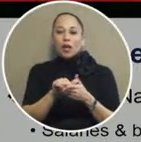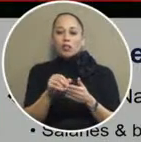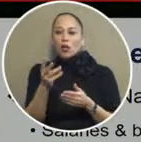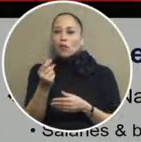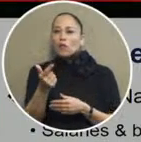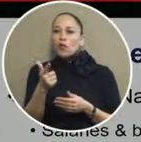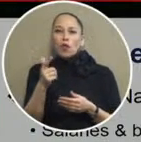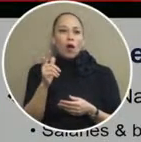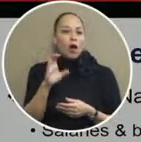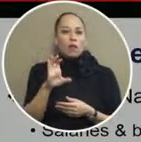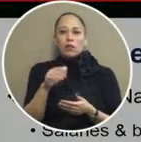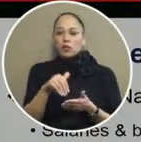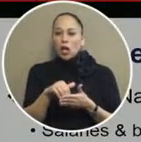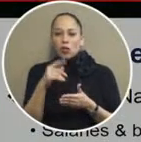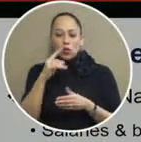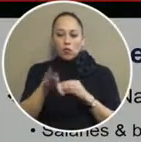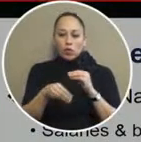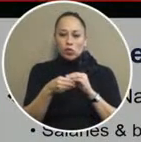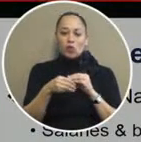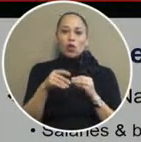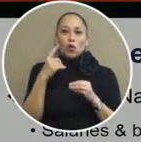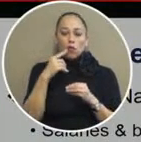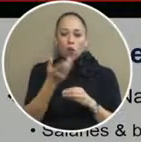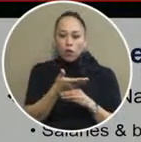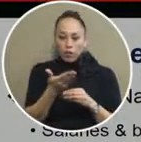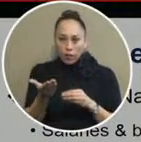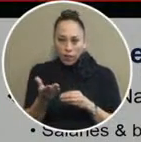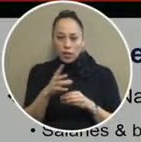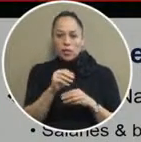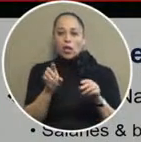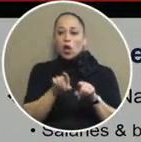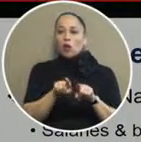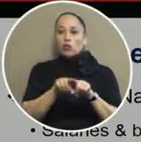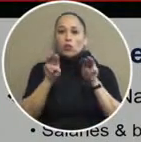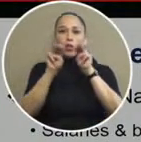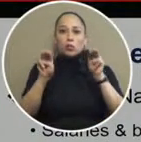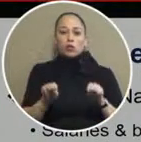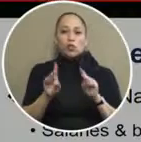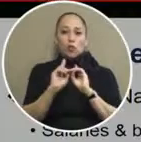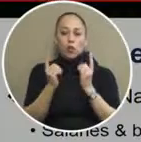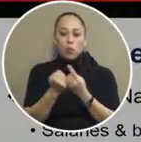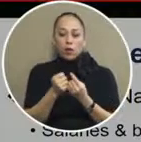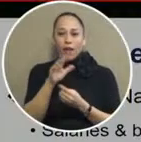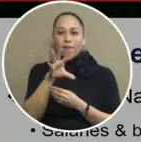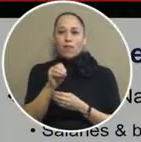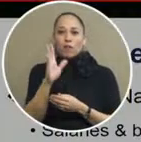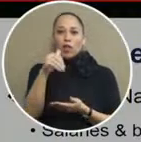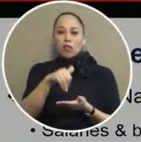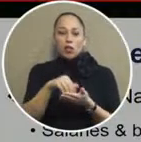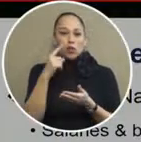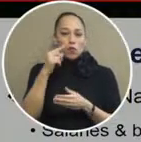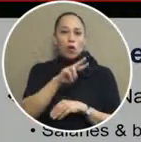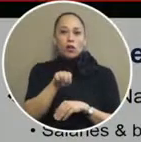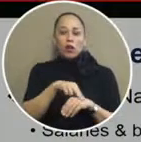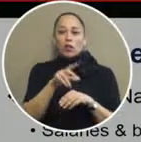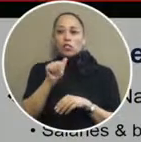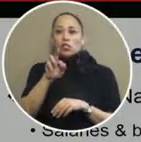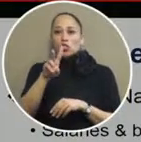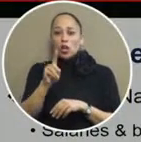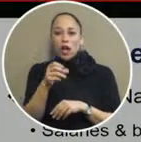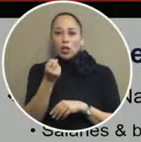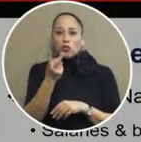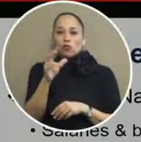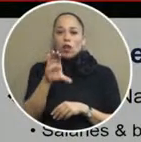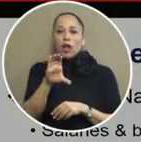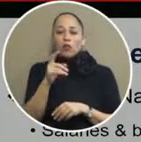$100,000 total for National Endowment of the Humanities. Again, these are for our museum departments. $50,000 from the National Endowment of the Arts, and then $1,200